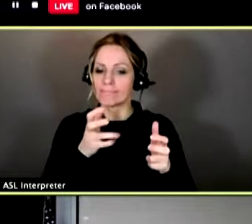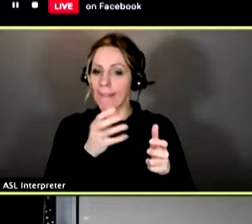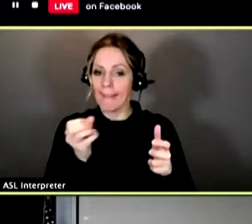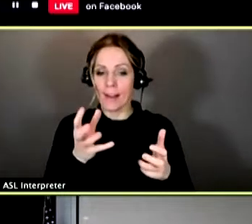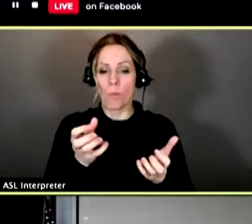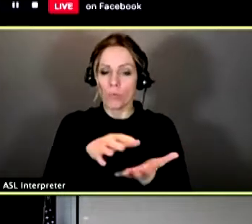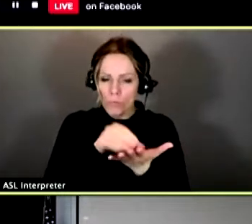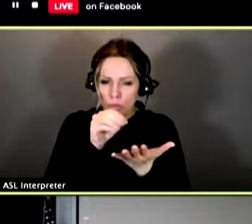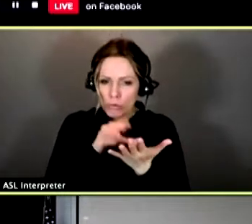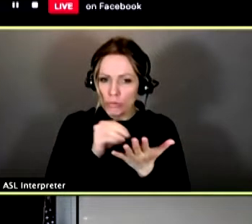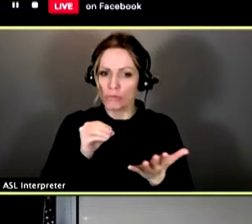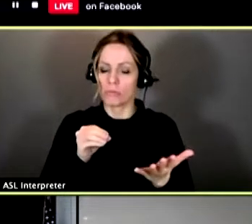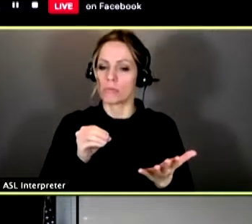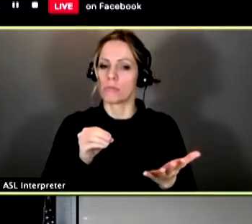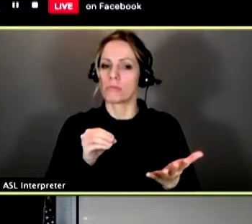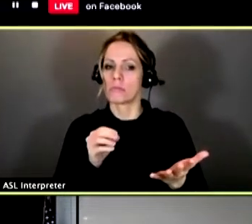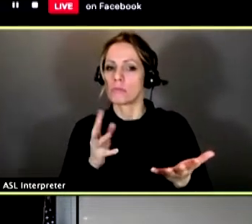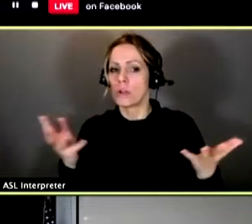what changes,